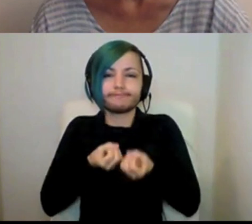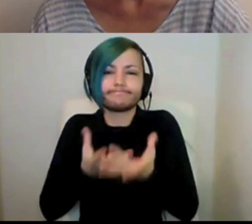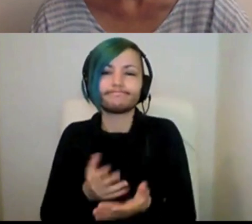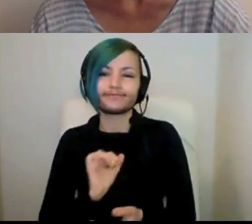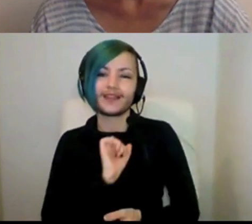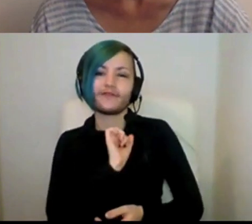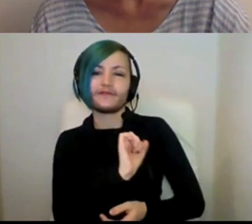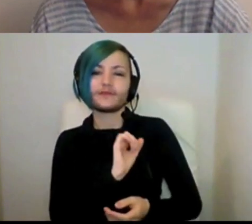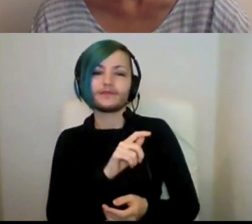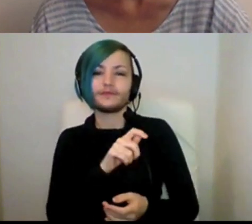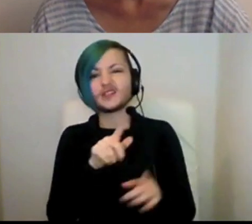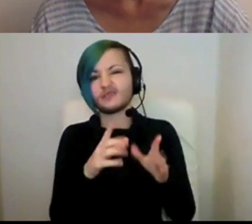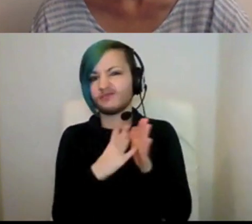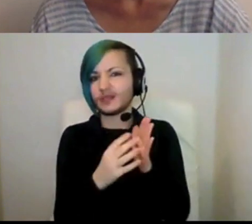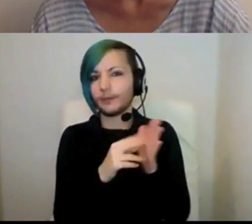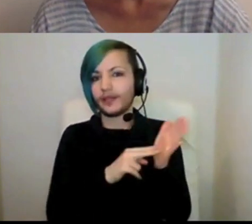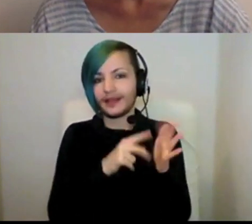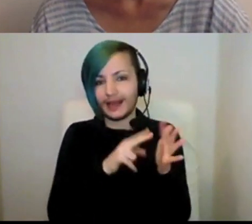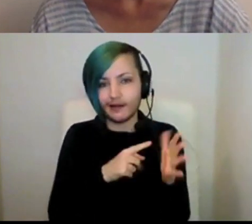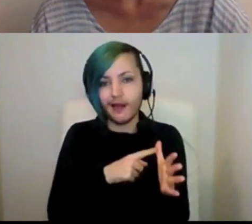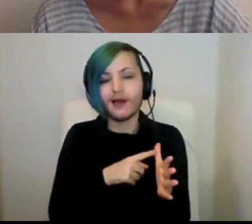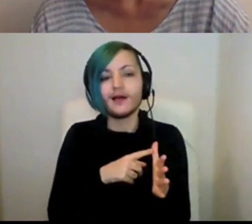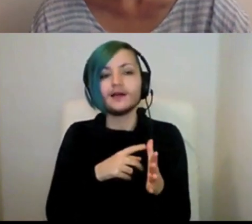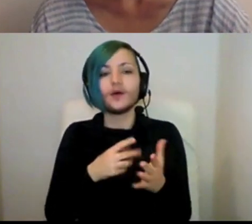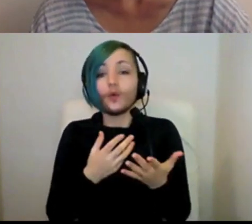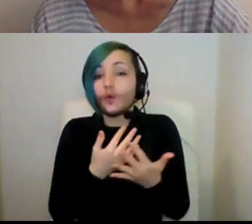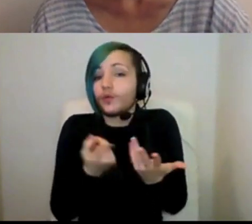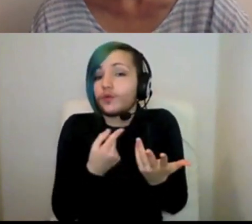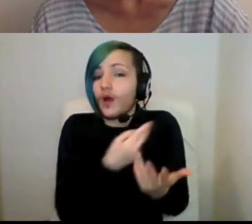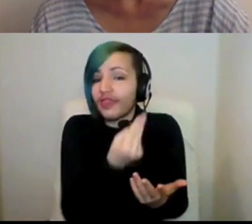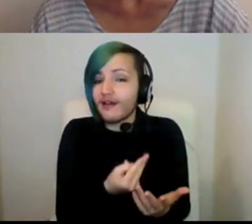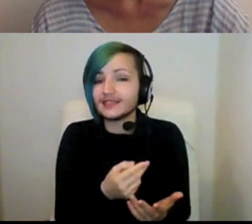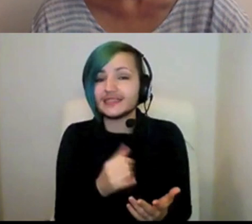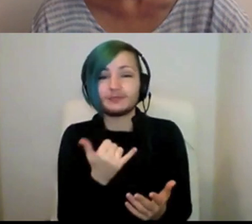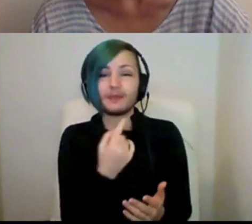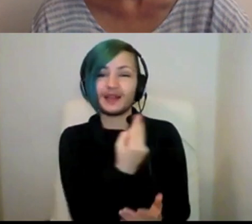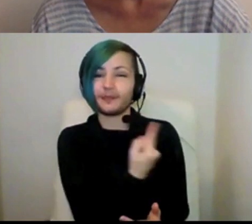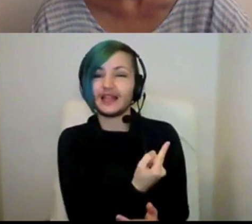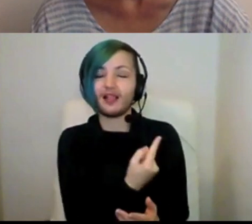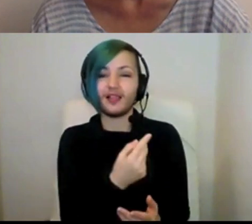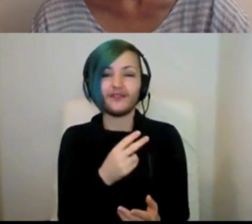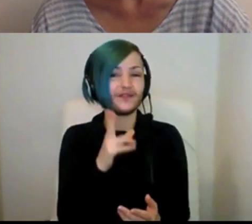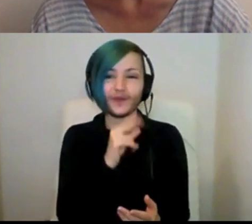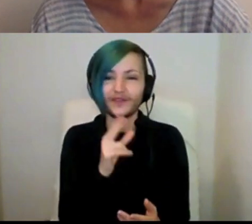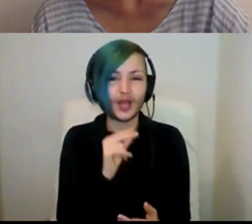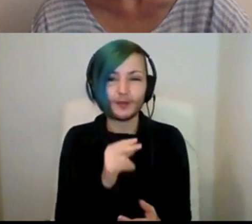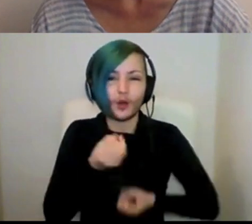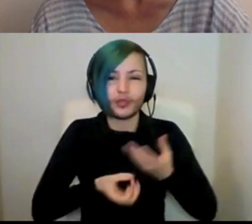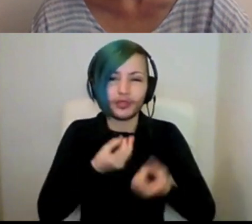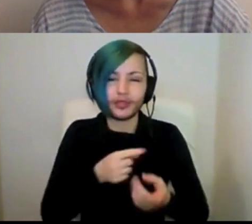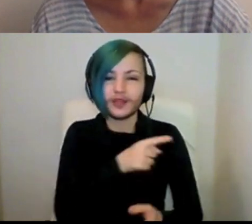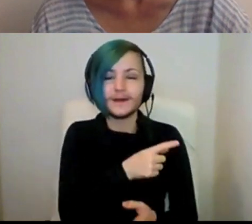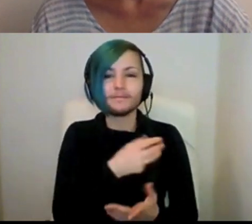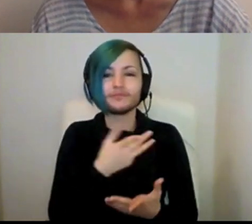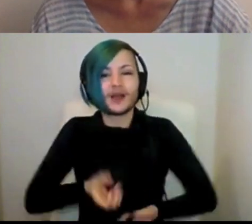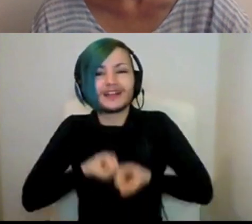like art. I guess artists who might not be very verbal. And I think what was the word that